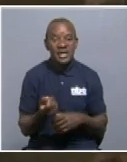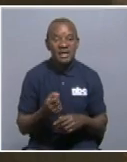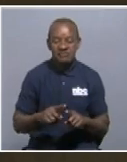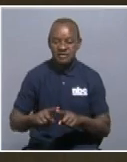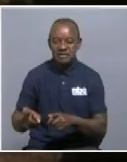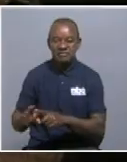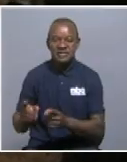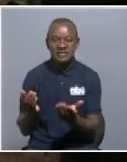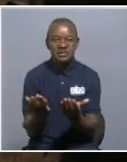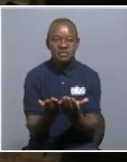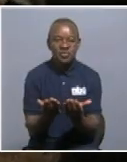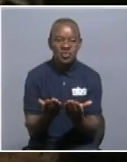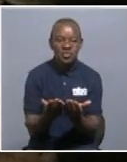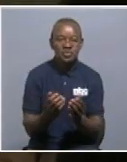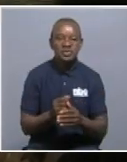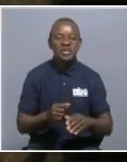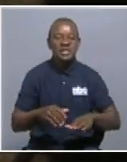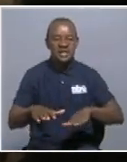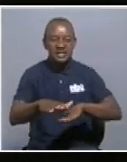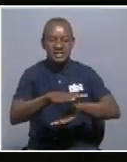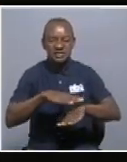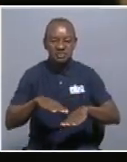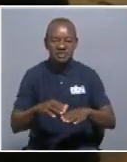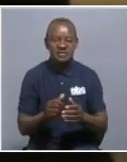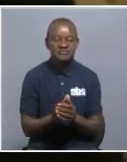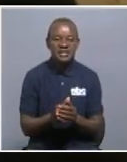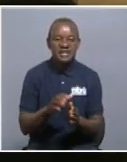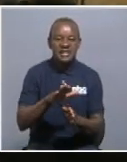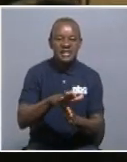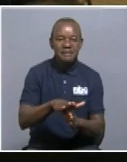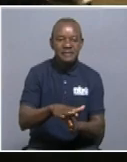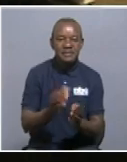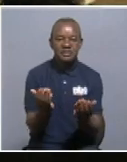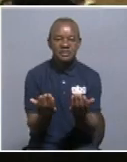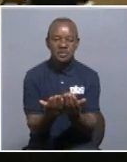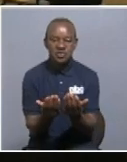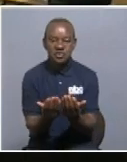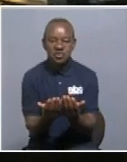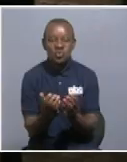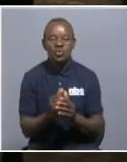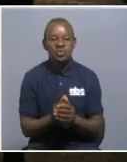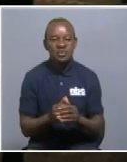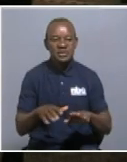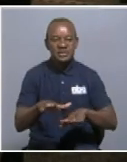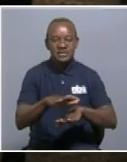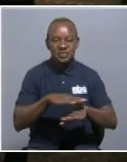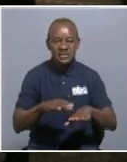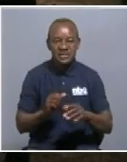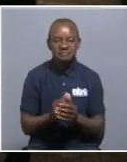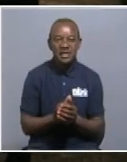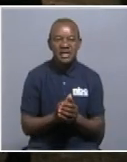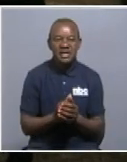Now, depending on the various situations the school faces, they are likely to adopt various means on how to go about